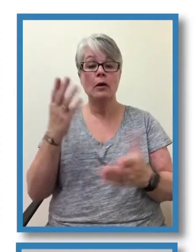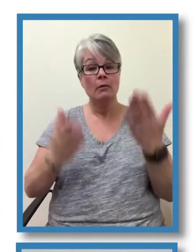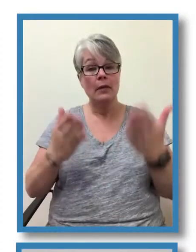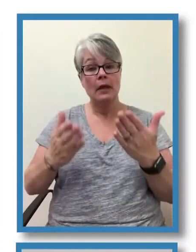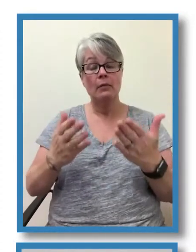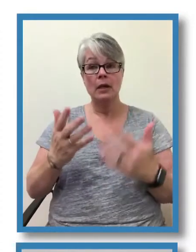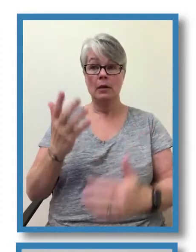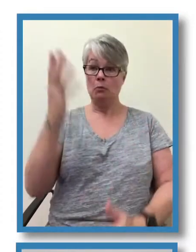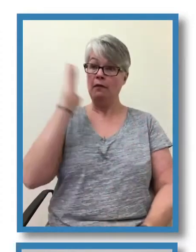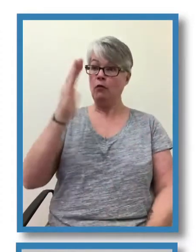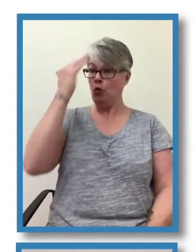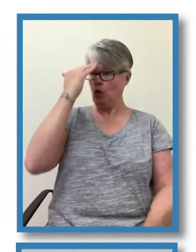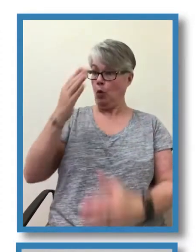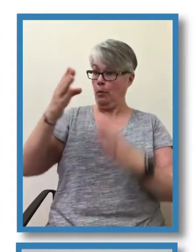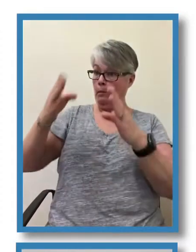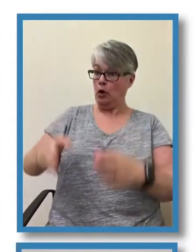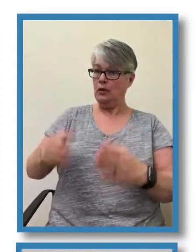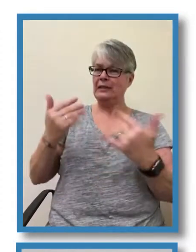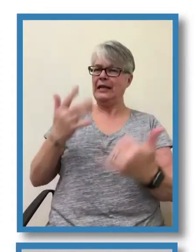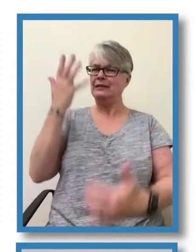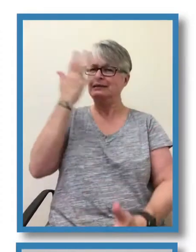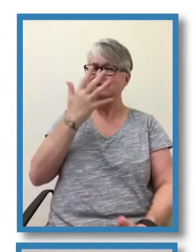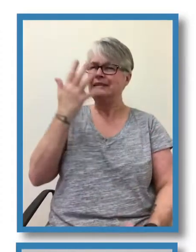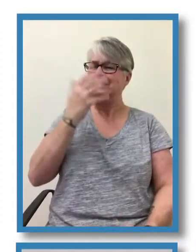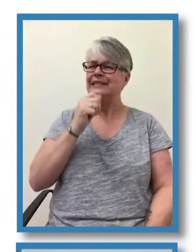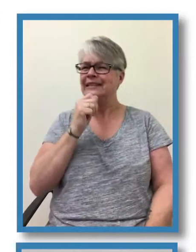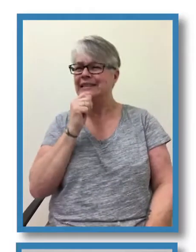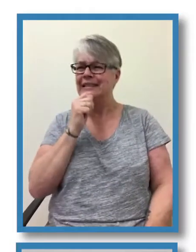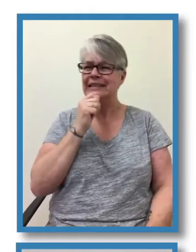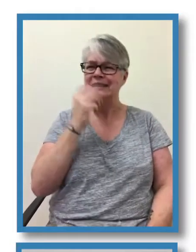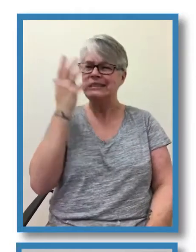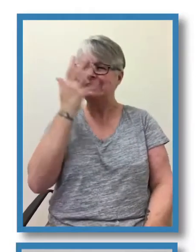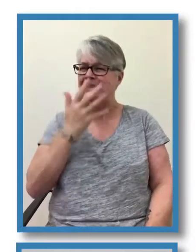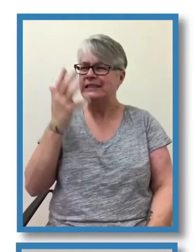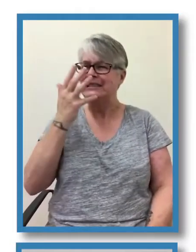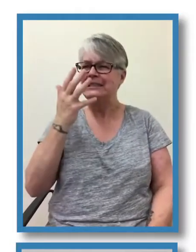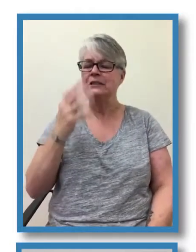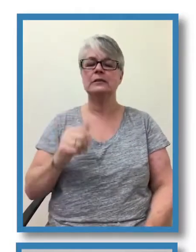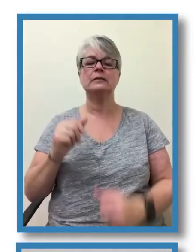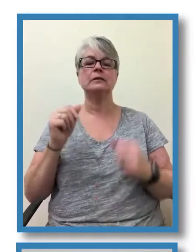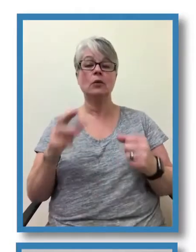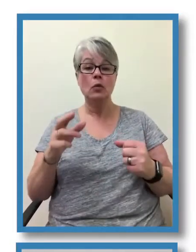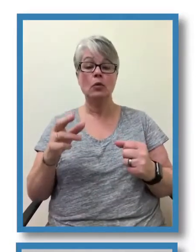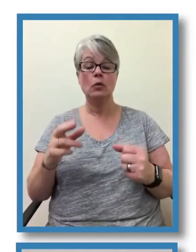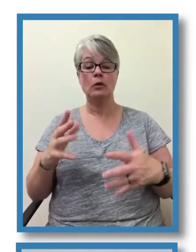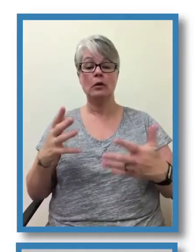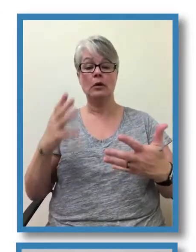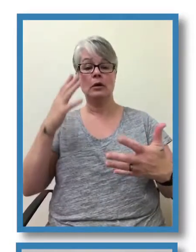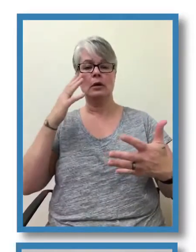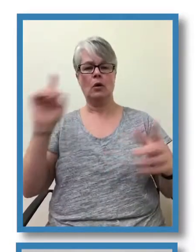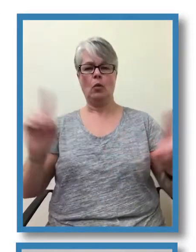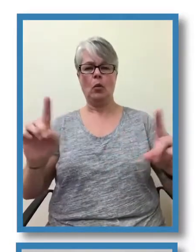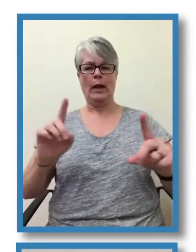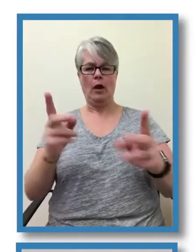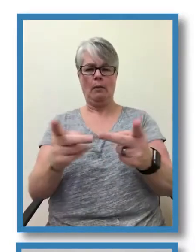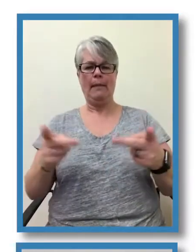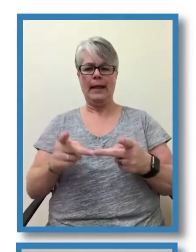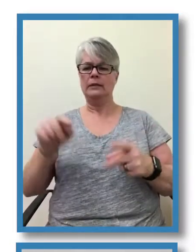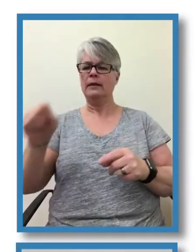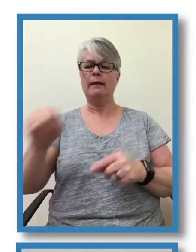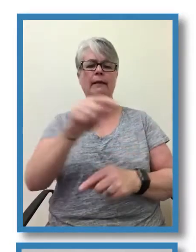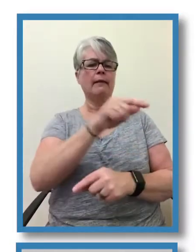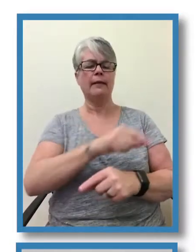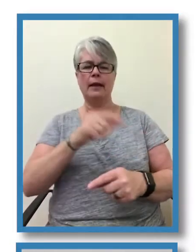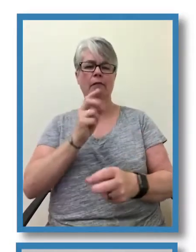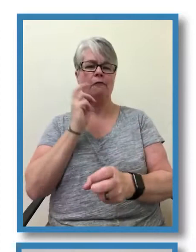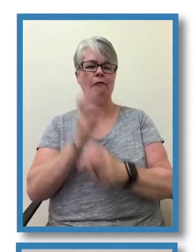also show impaired judgment and problem solving, which we refer to as executive dysfunction. And then usually,